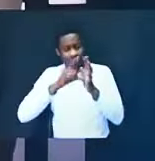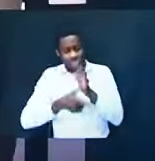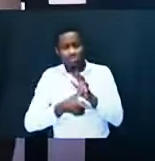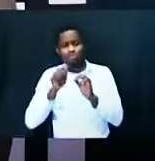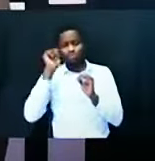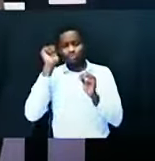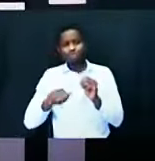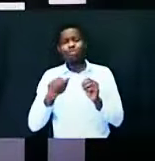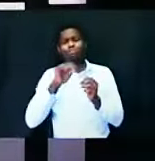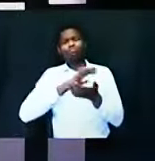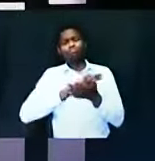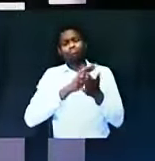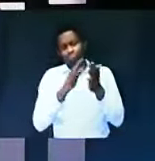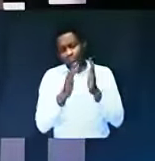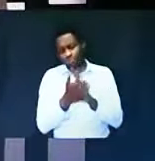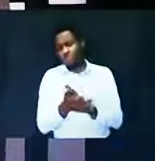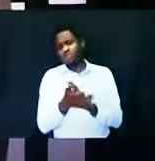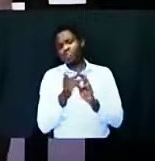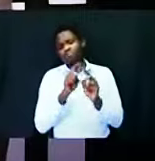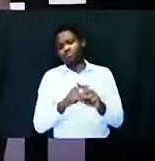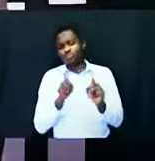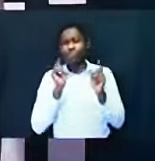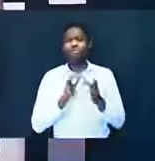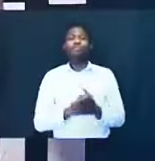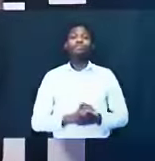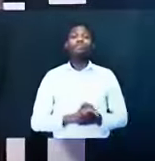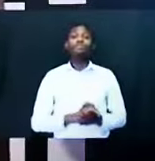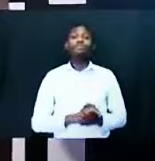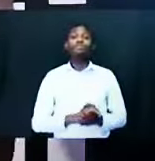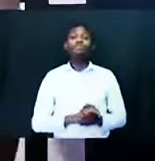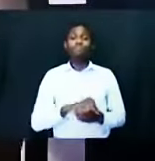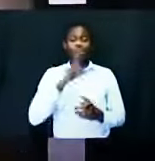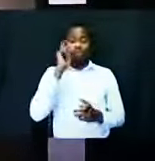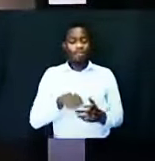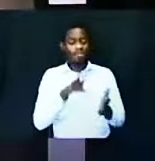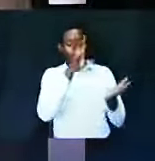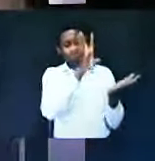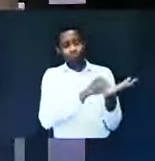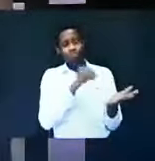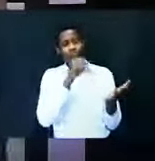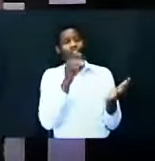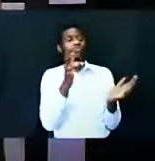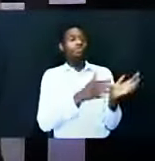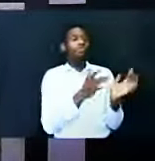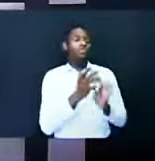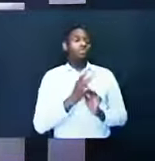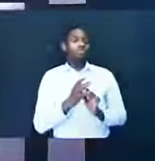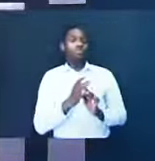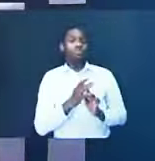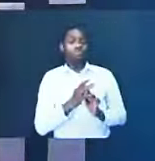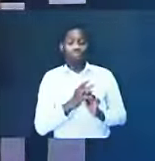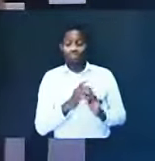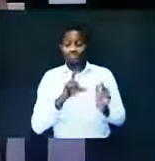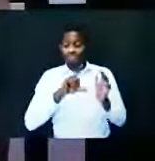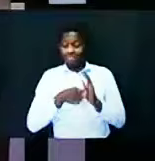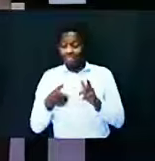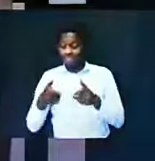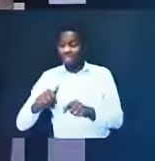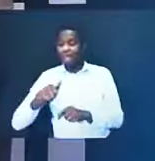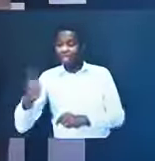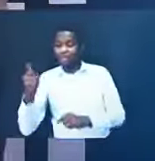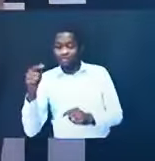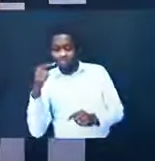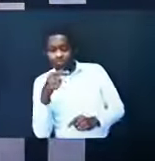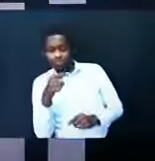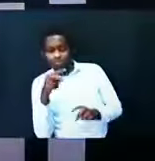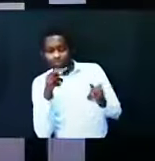et umudia, and your menu total free benimum. Imitate Christ. See, yes, let others compare. Na ebinum fa on